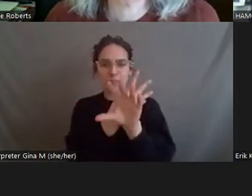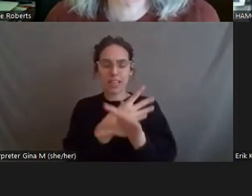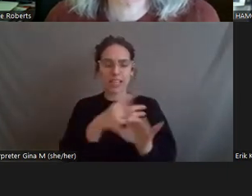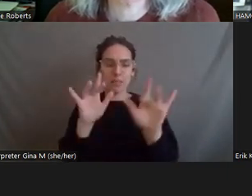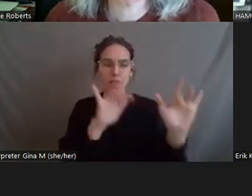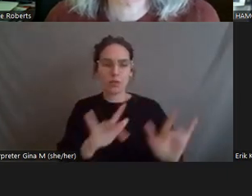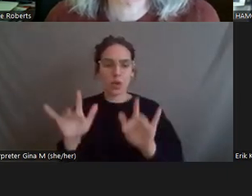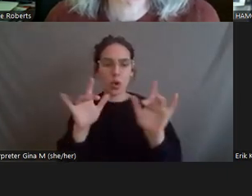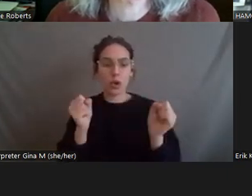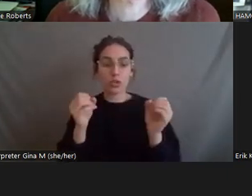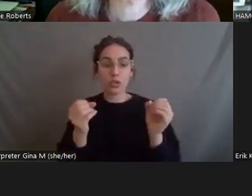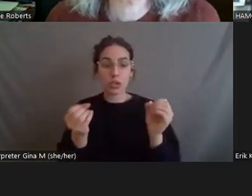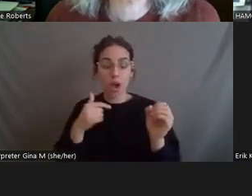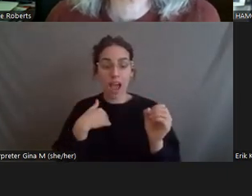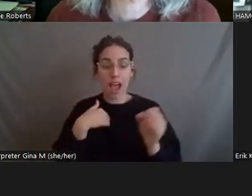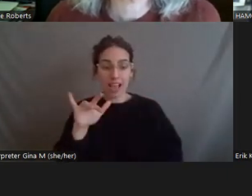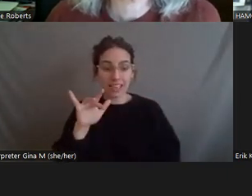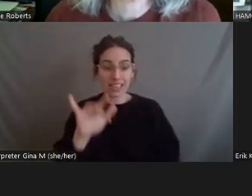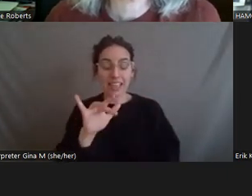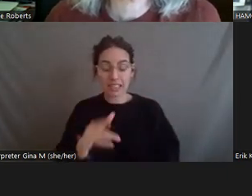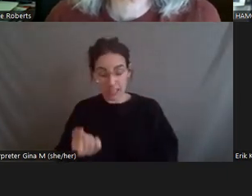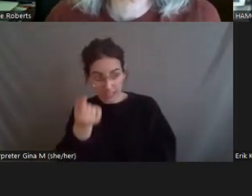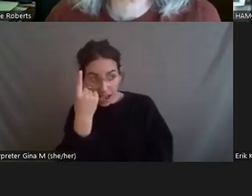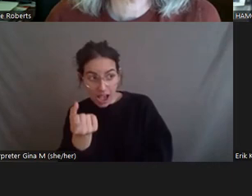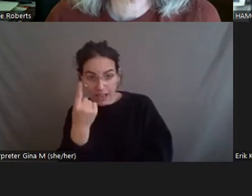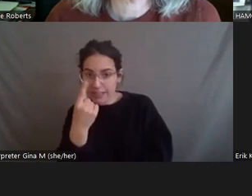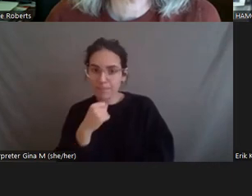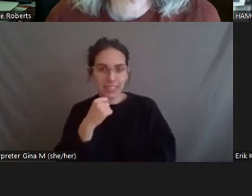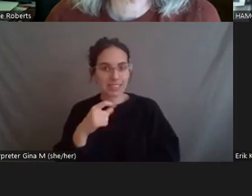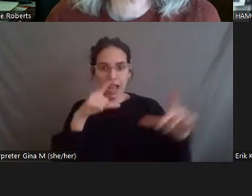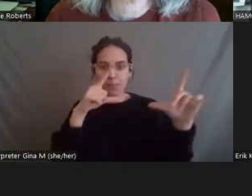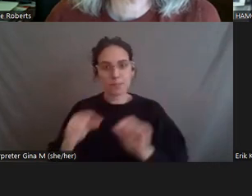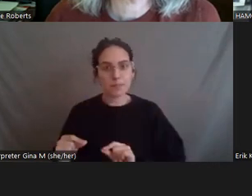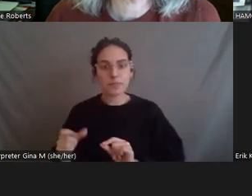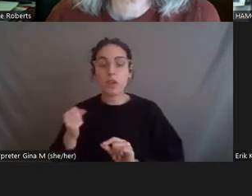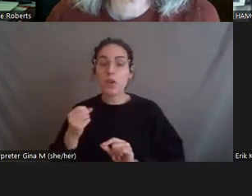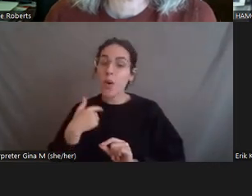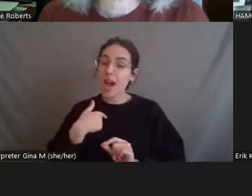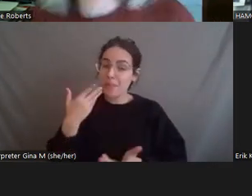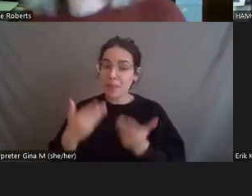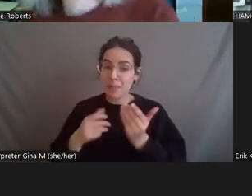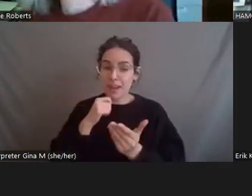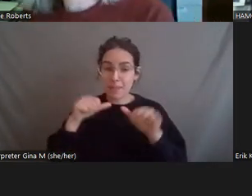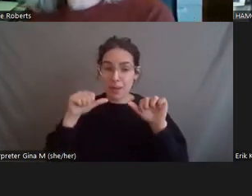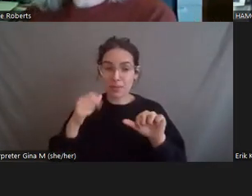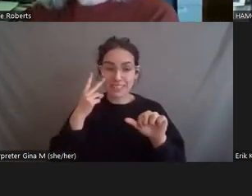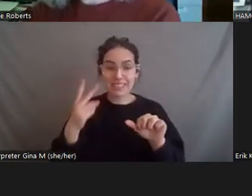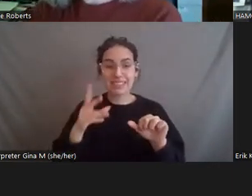go off. So I may not be able to see the photos as well on the phone. That's